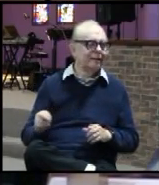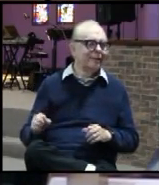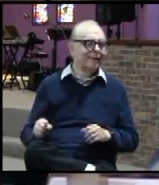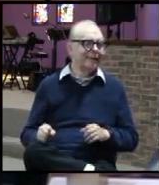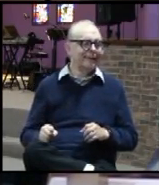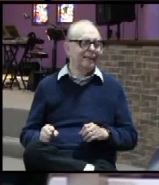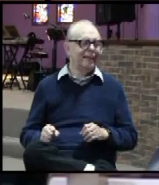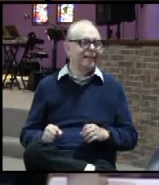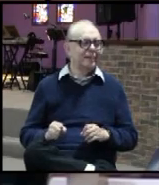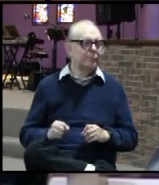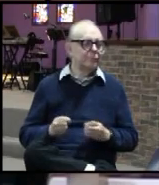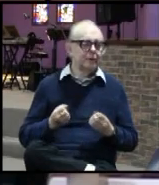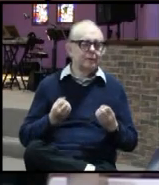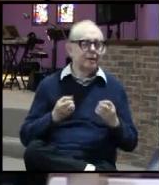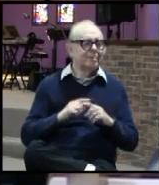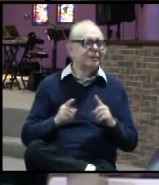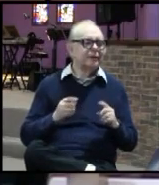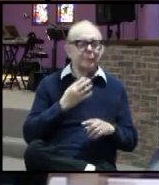was multicolored